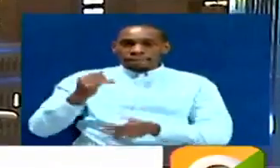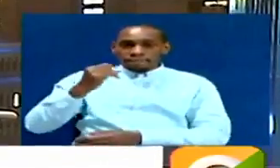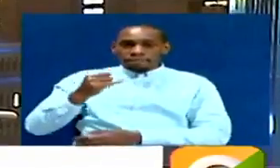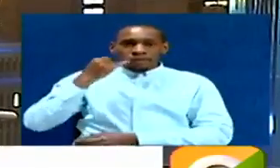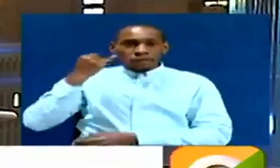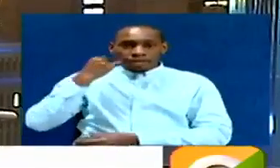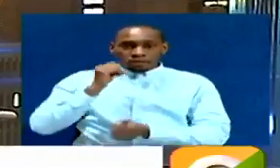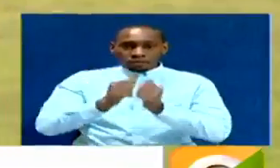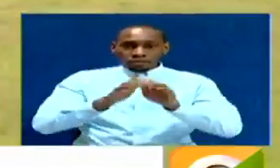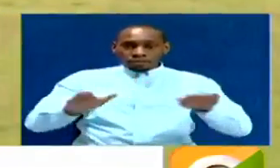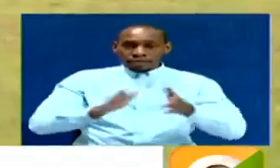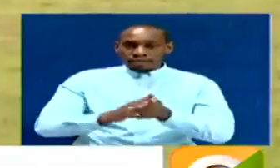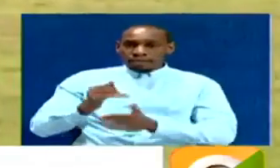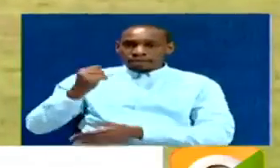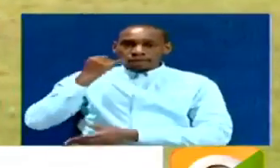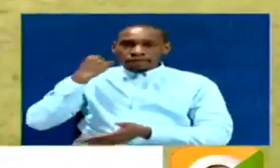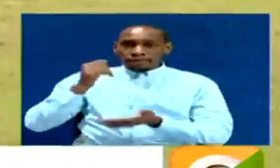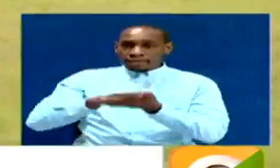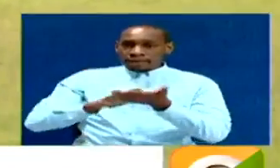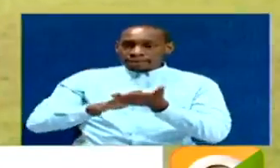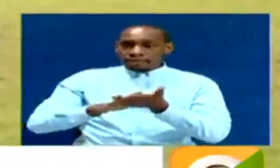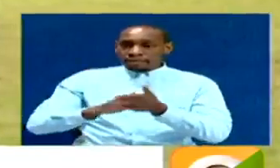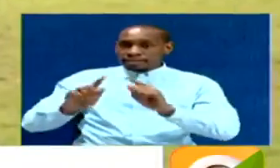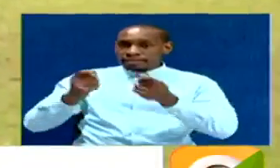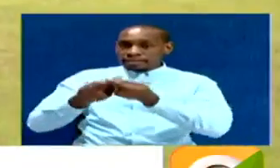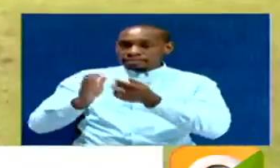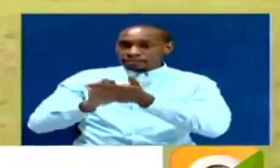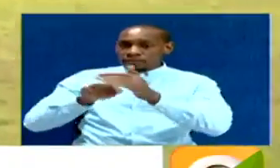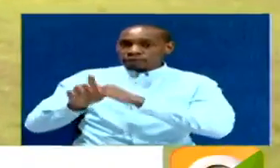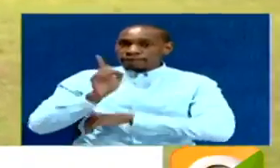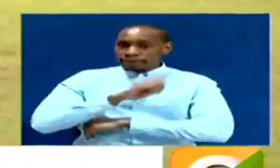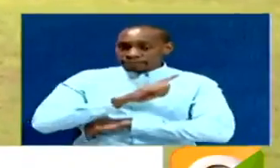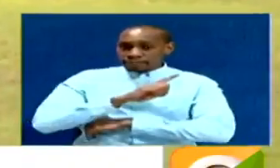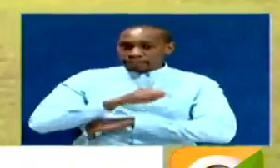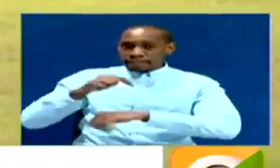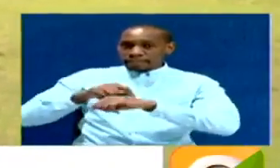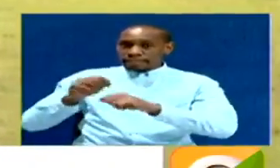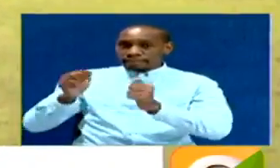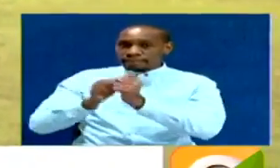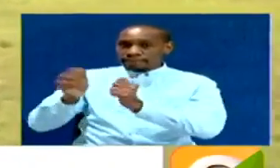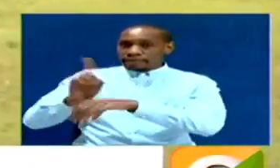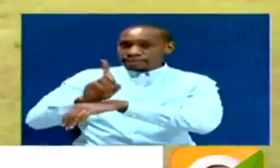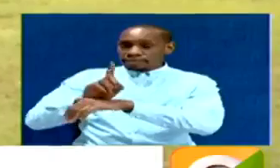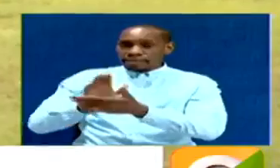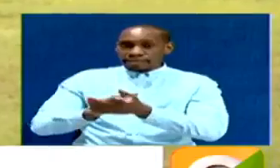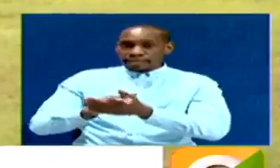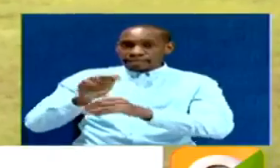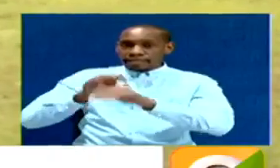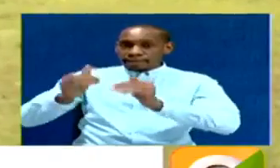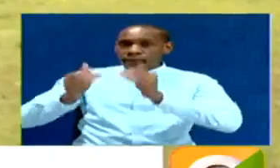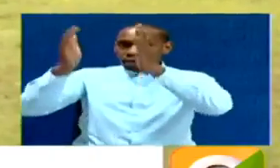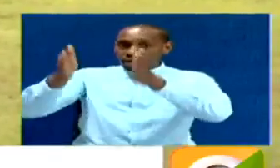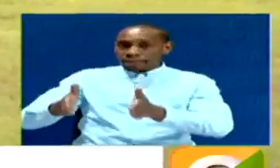Athletics Club. The Naivasha-based club under coach Anthony Lutiku grabbed the match opener in the 15th minute of the game when